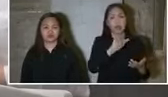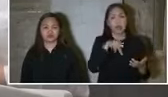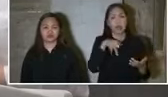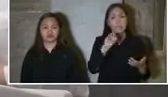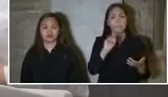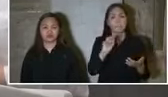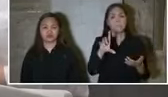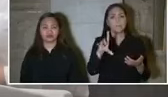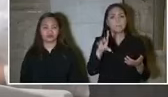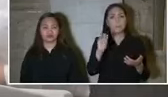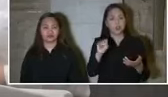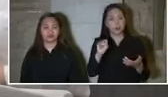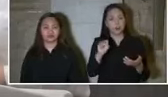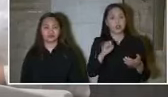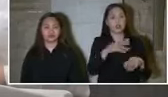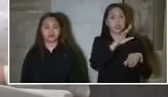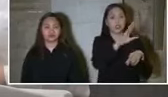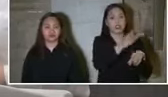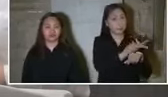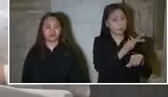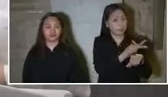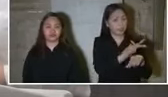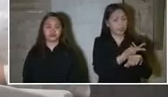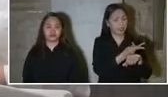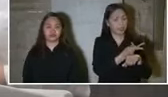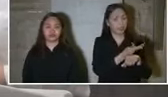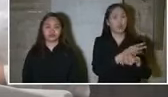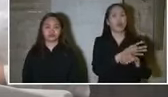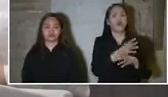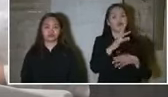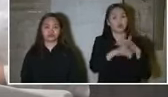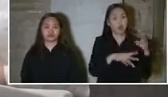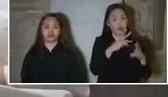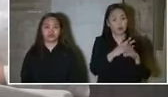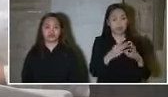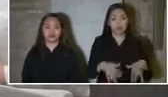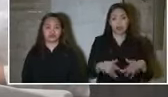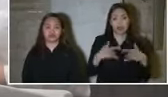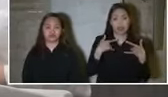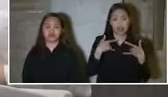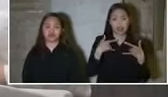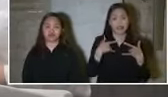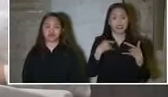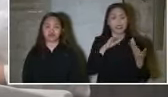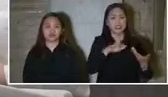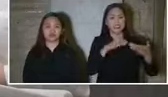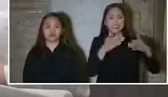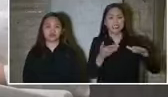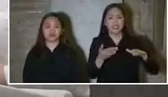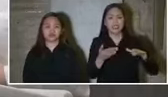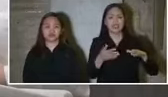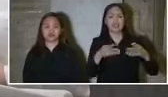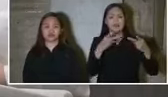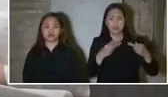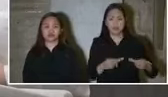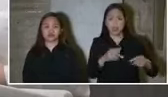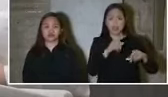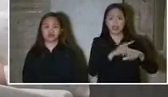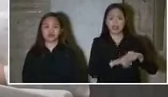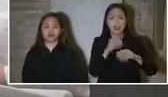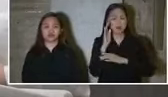or Cephas or the world or life or death or the present or